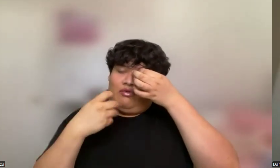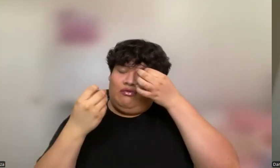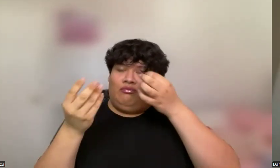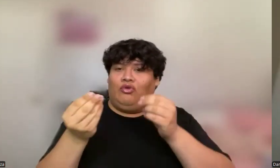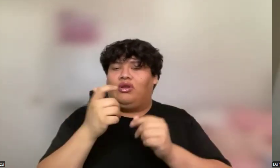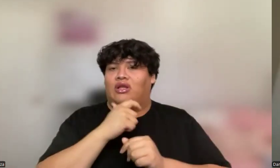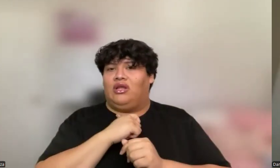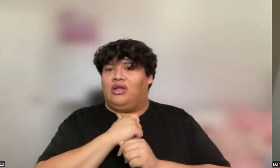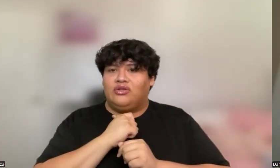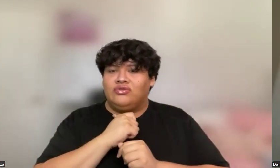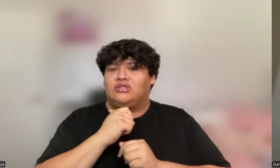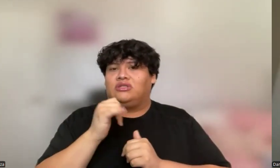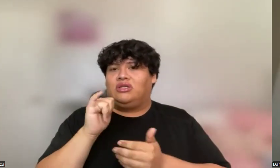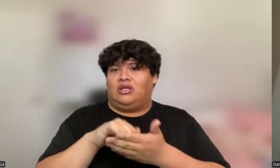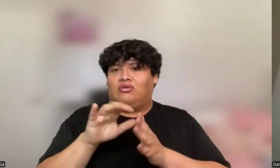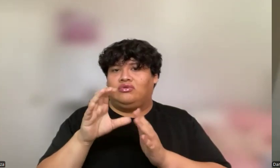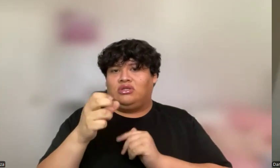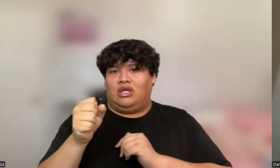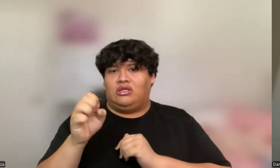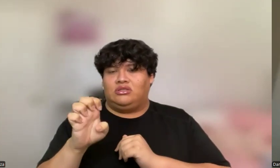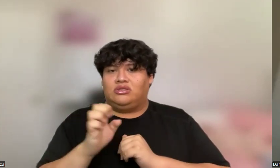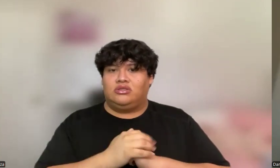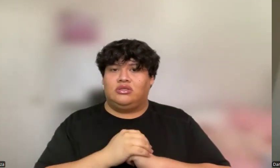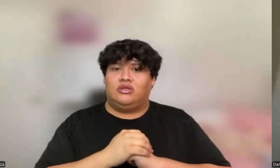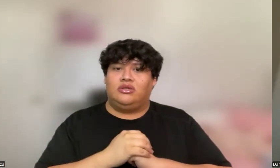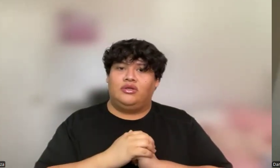prosecuting those or pursuing those cases.